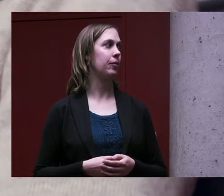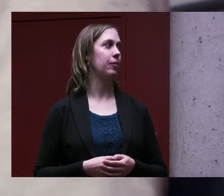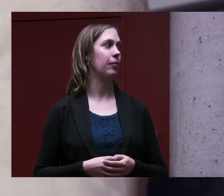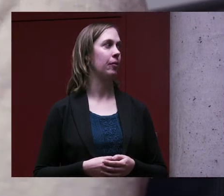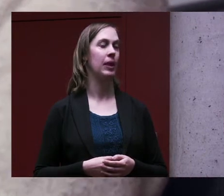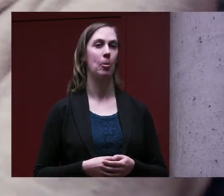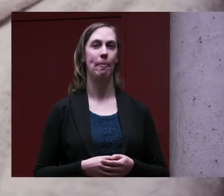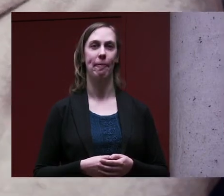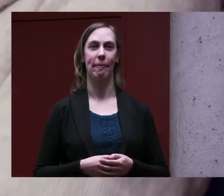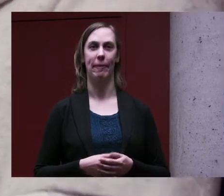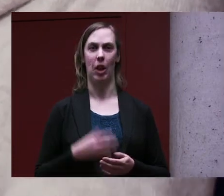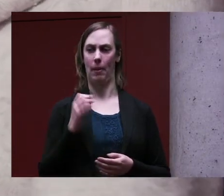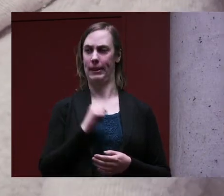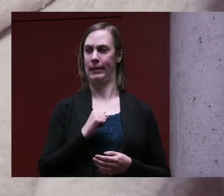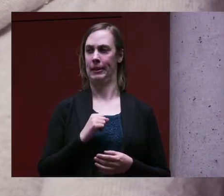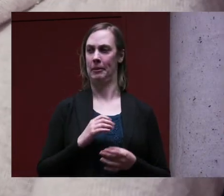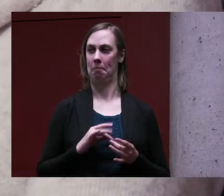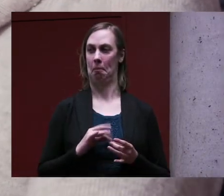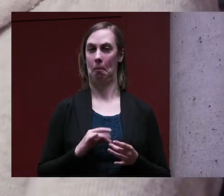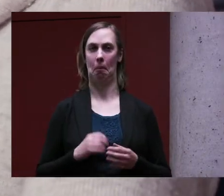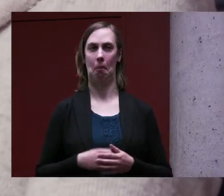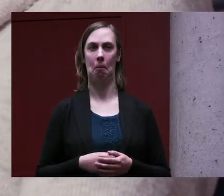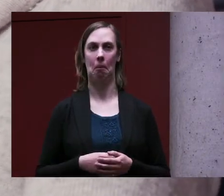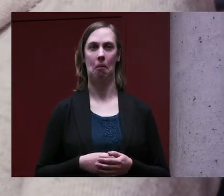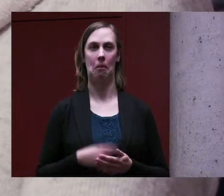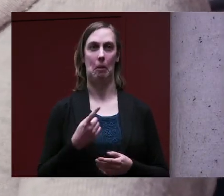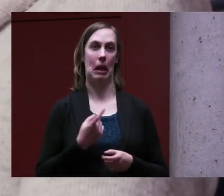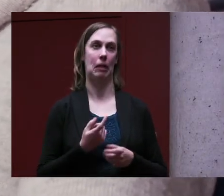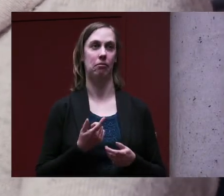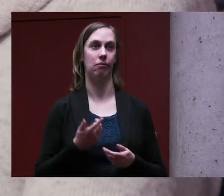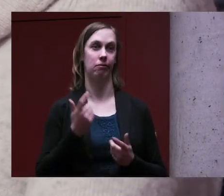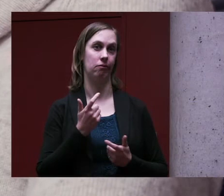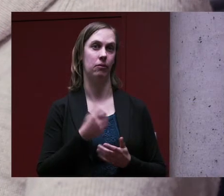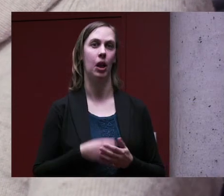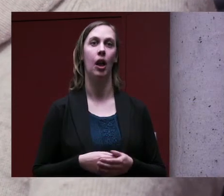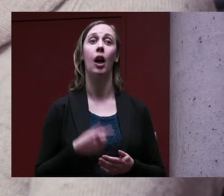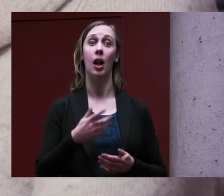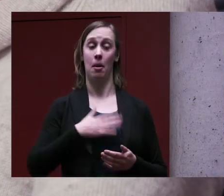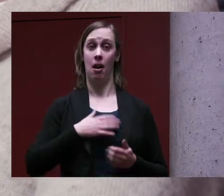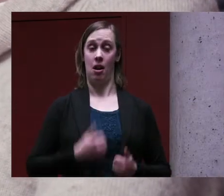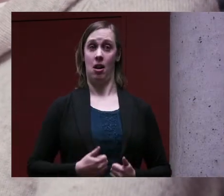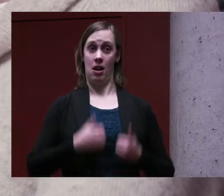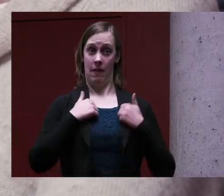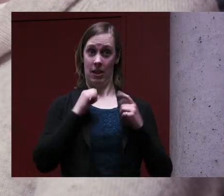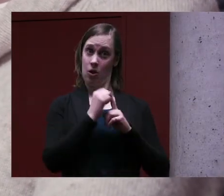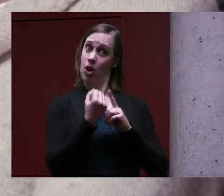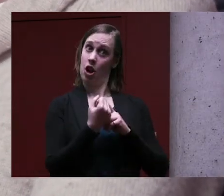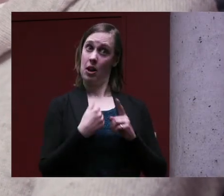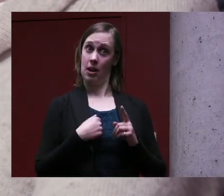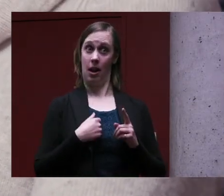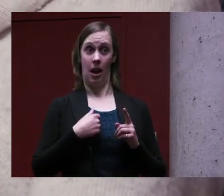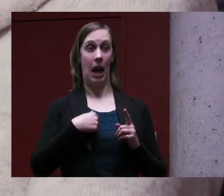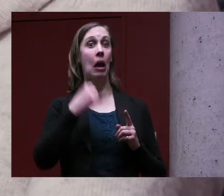at odds here. My living situation is not ideal. It's certainly not how I would choose